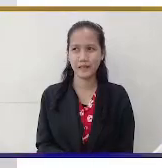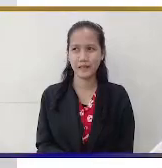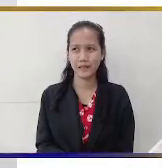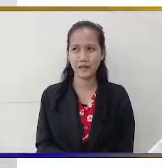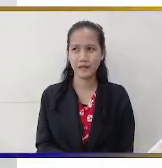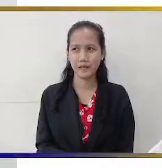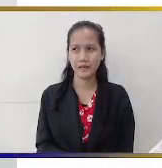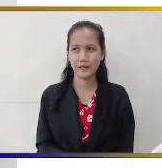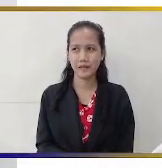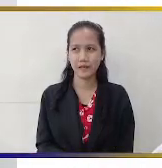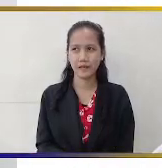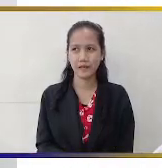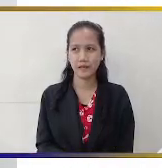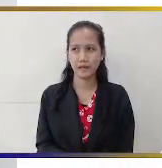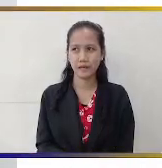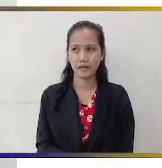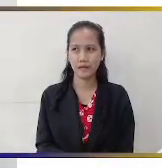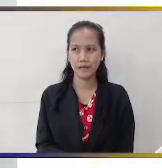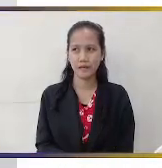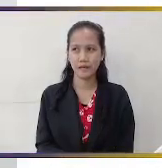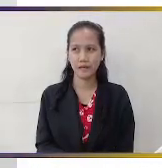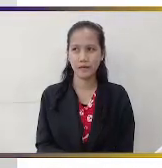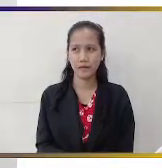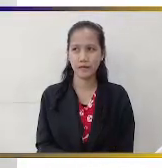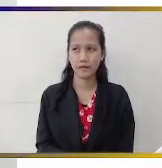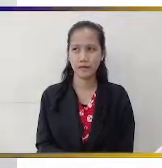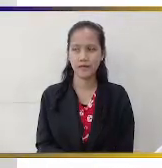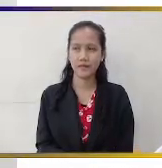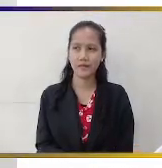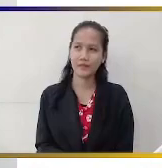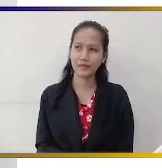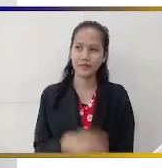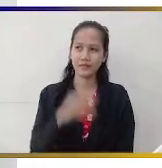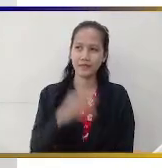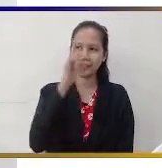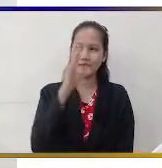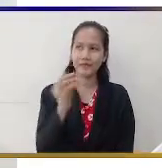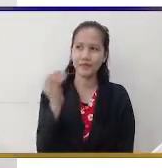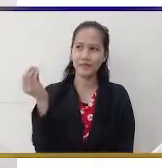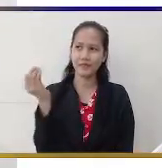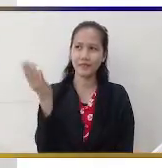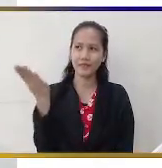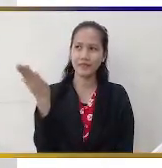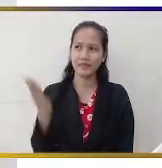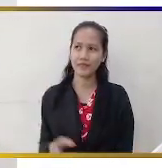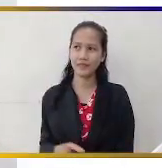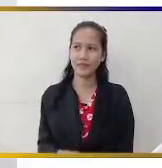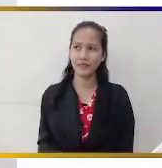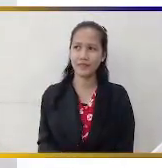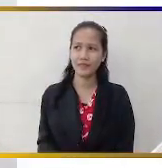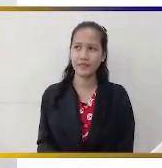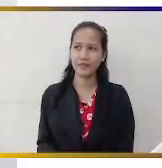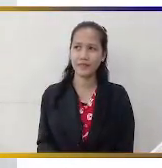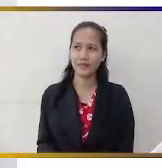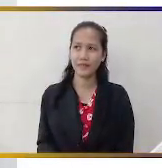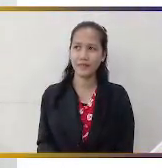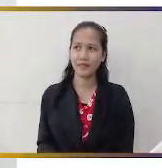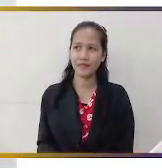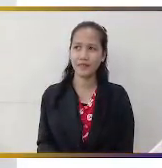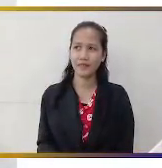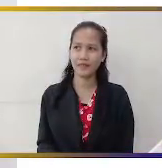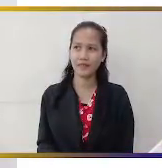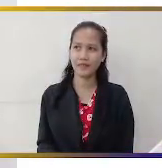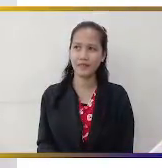Yeah, God will give it back. God will give it back. Now look, folks, I'm saying, you've watched this, you've